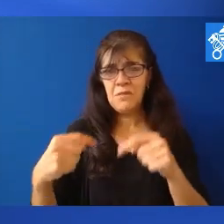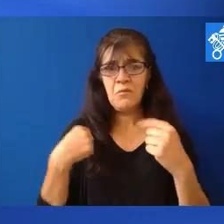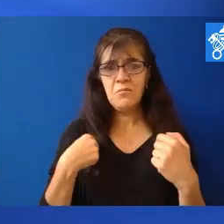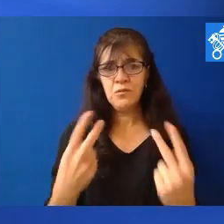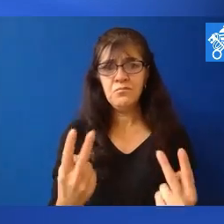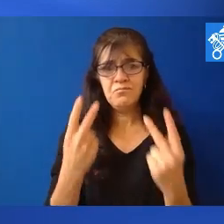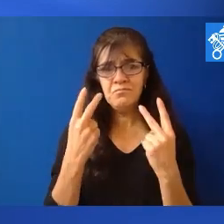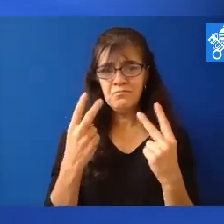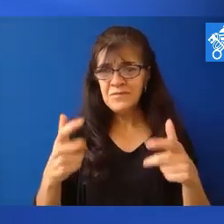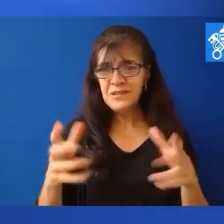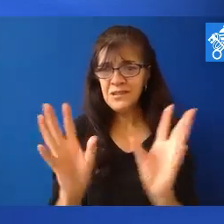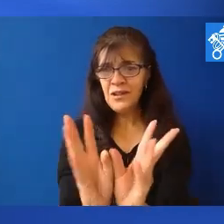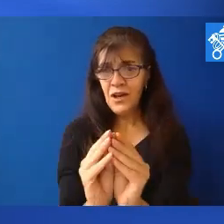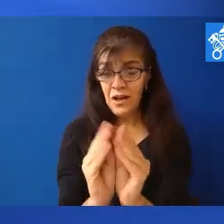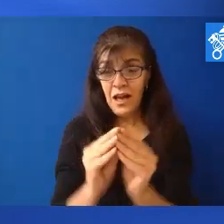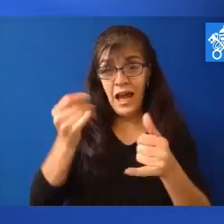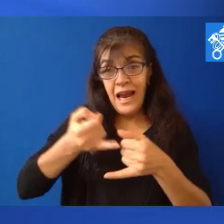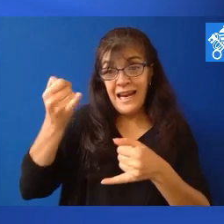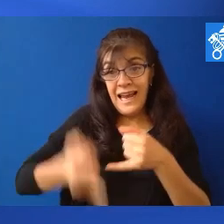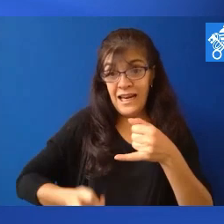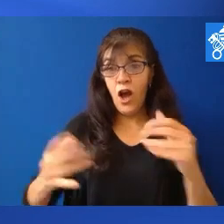that are in the square.